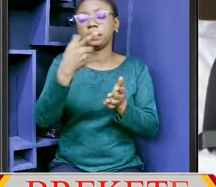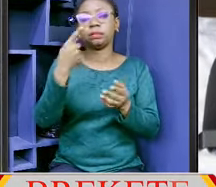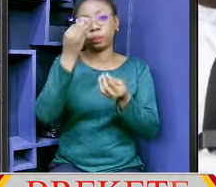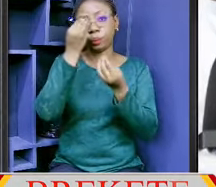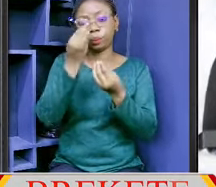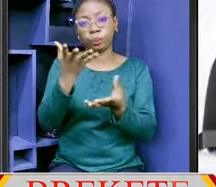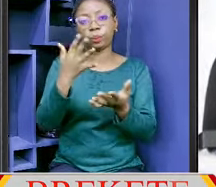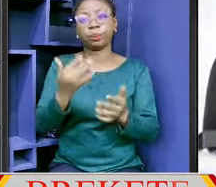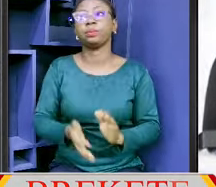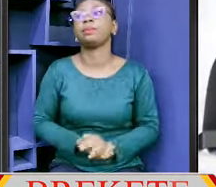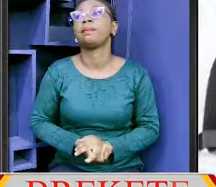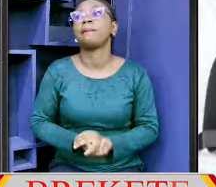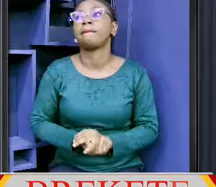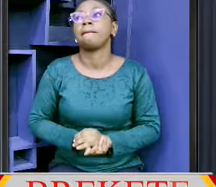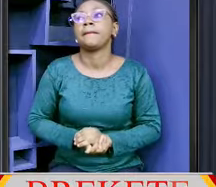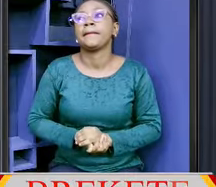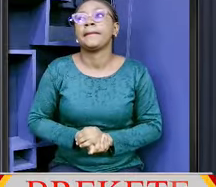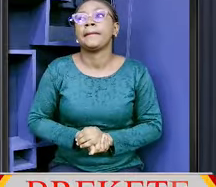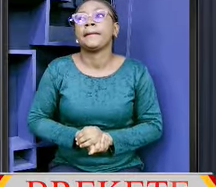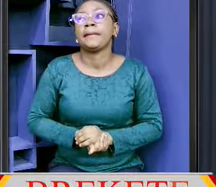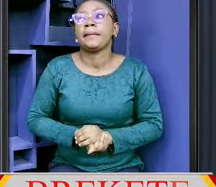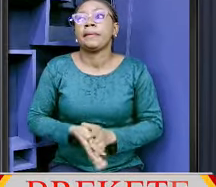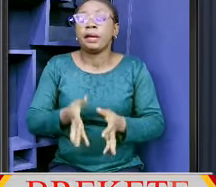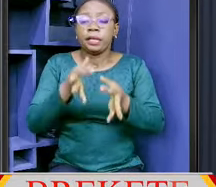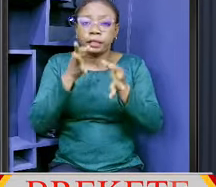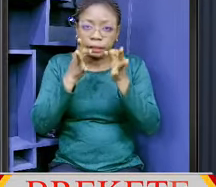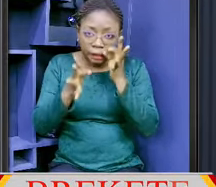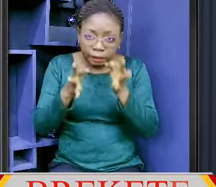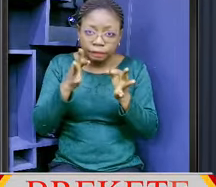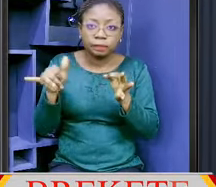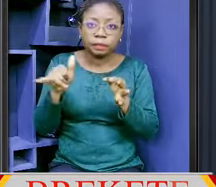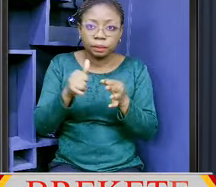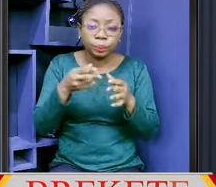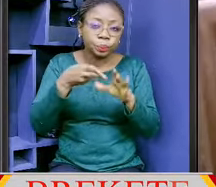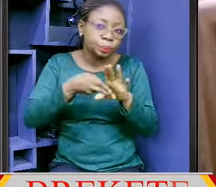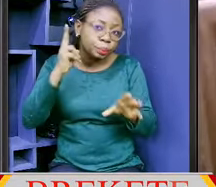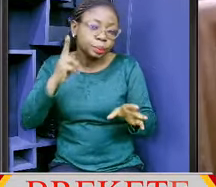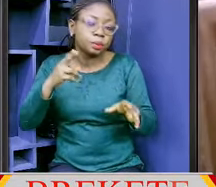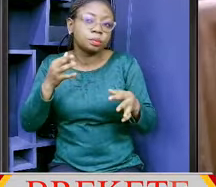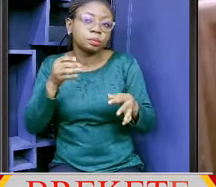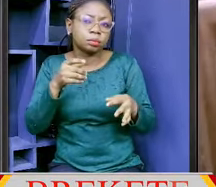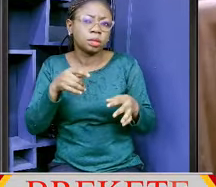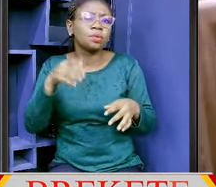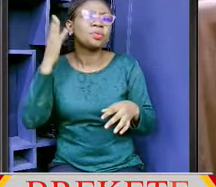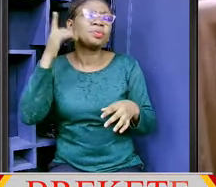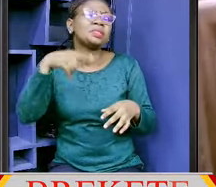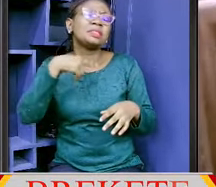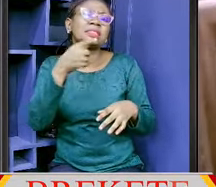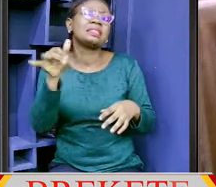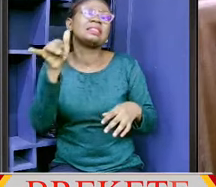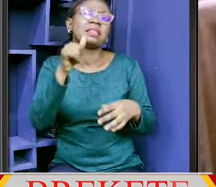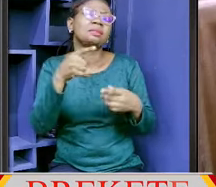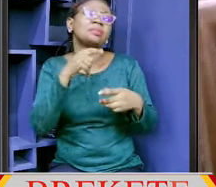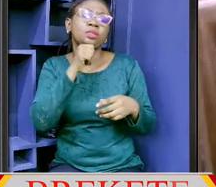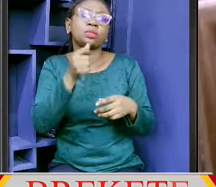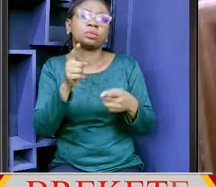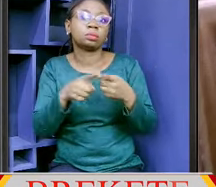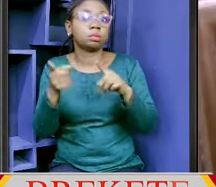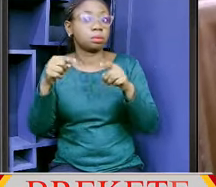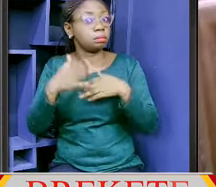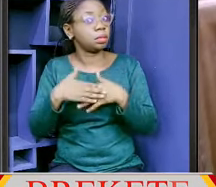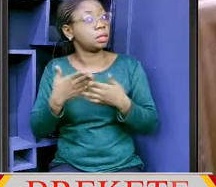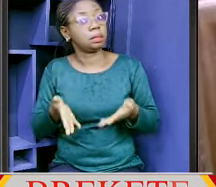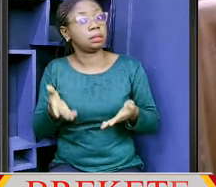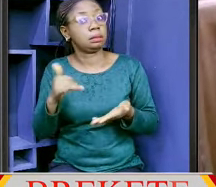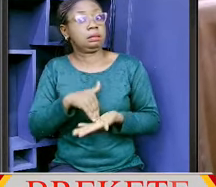that. But if they dismiss her, they fit her and make you no come back here again, they no fit.